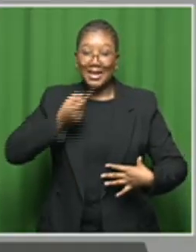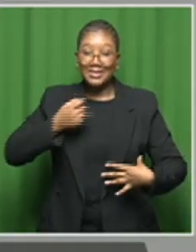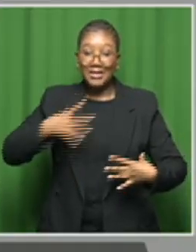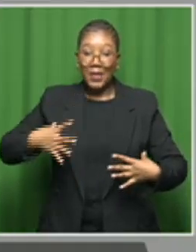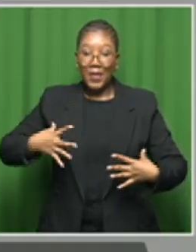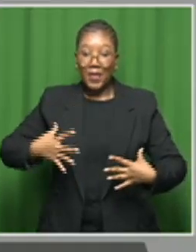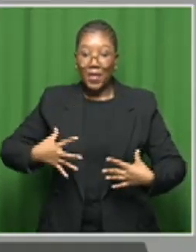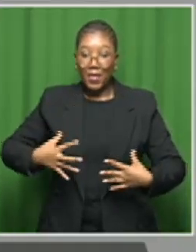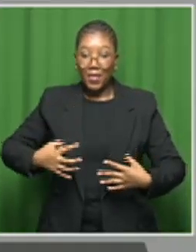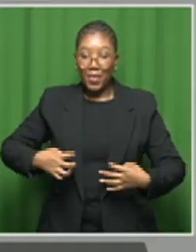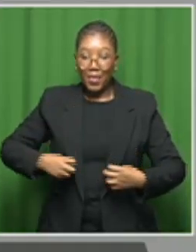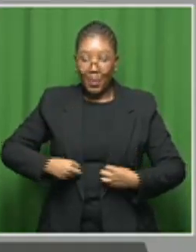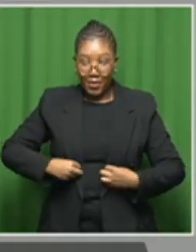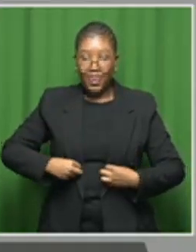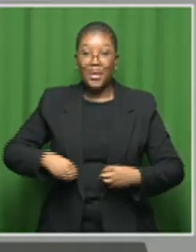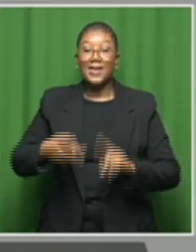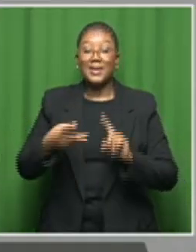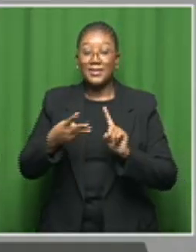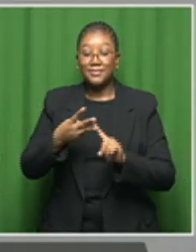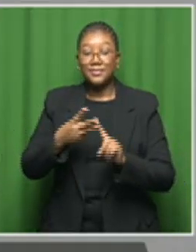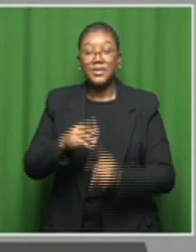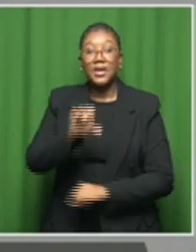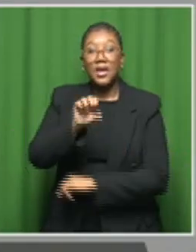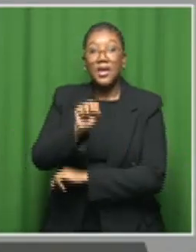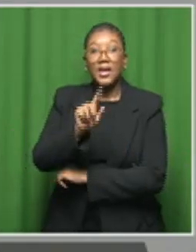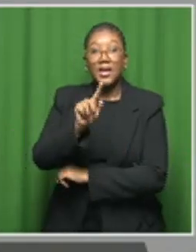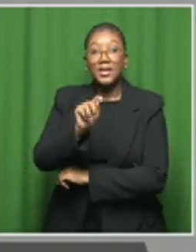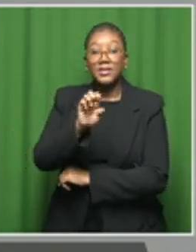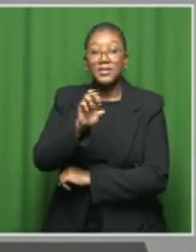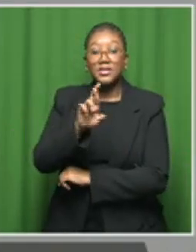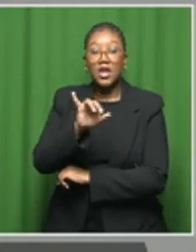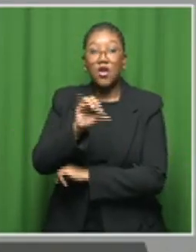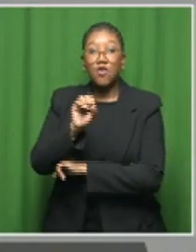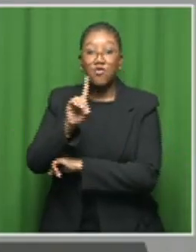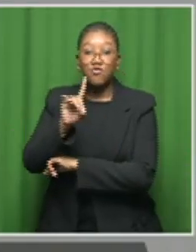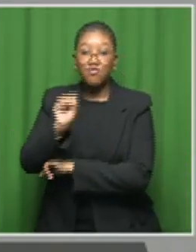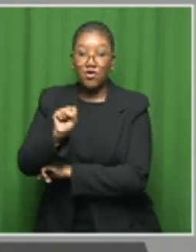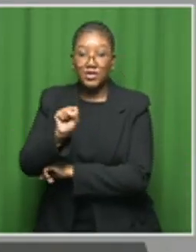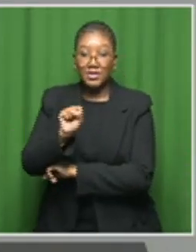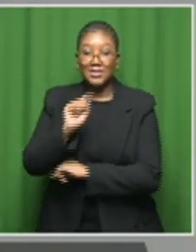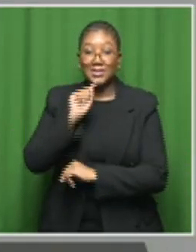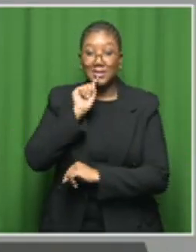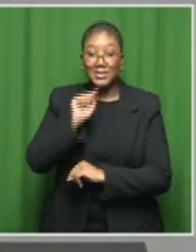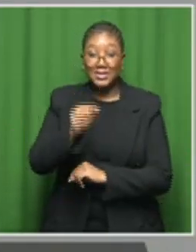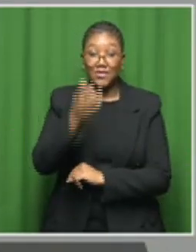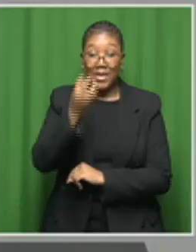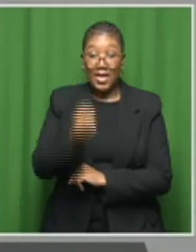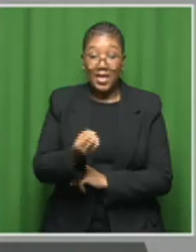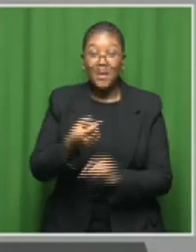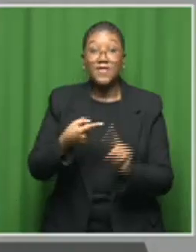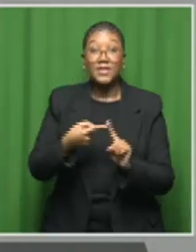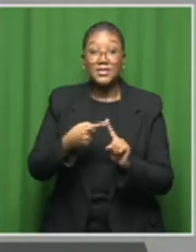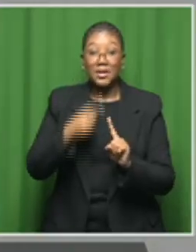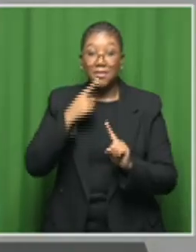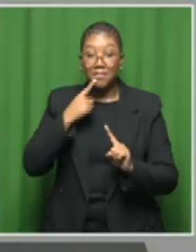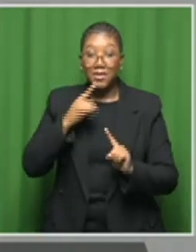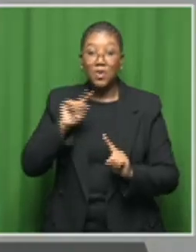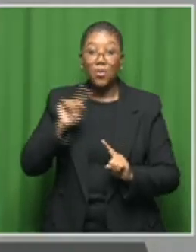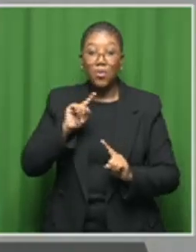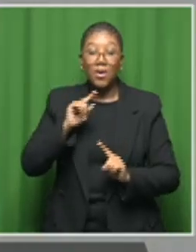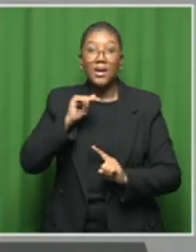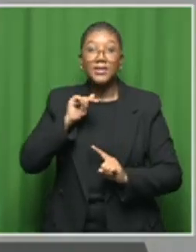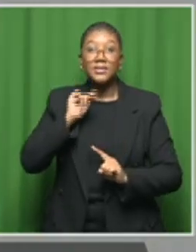is, of course, for the inflammation and the pain. If you do have organ involvement, you will receive immune suppressants. So